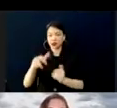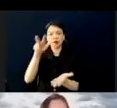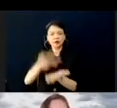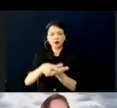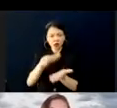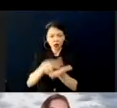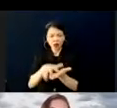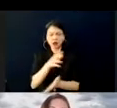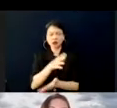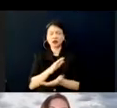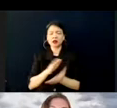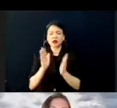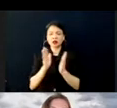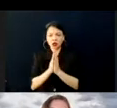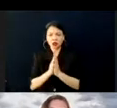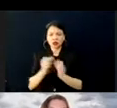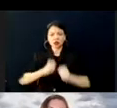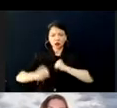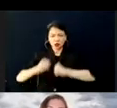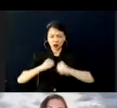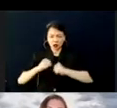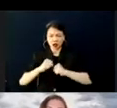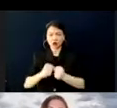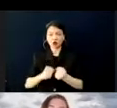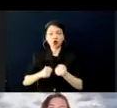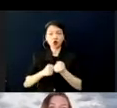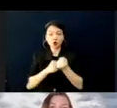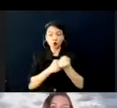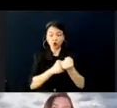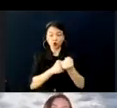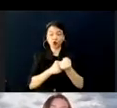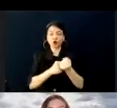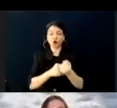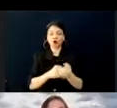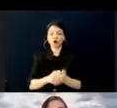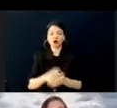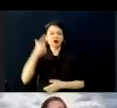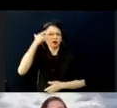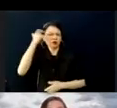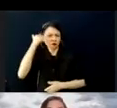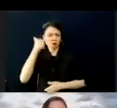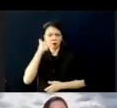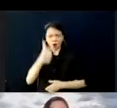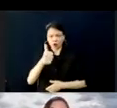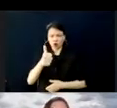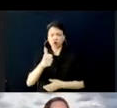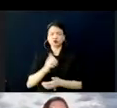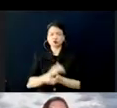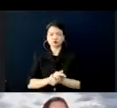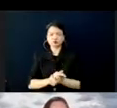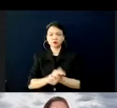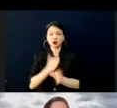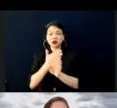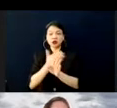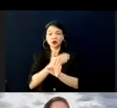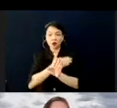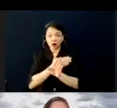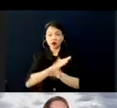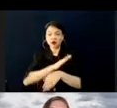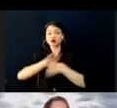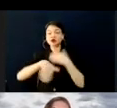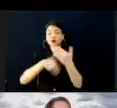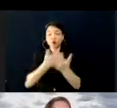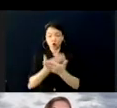big impact. And the idea behind the initiative is really to kind of create a cycle of knowledge generation